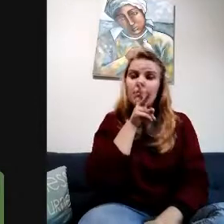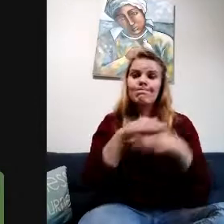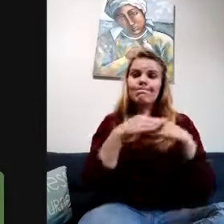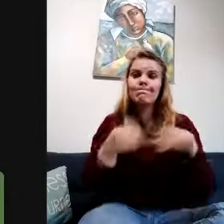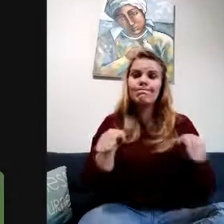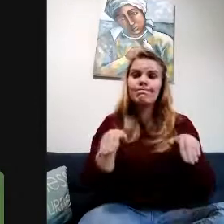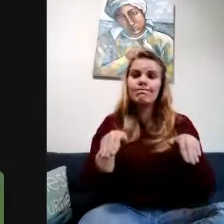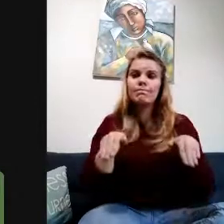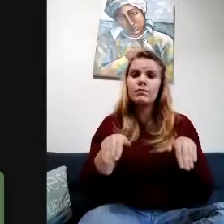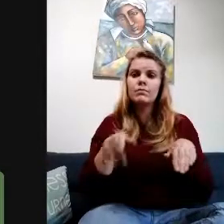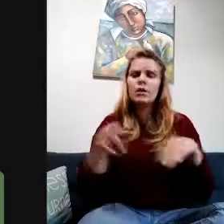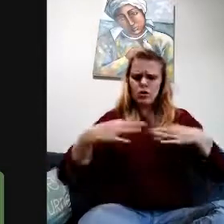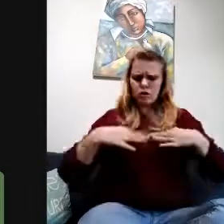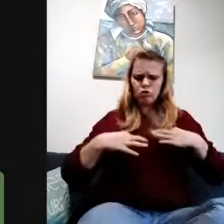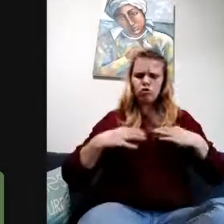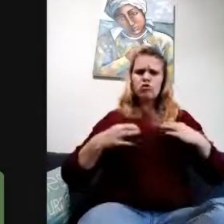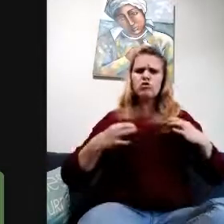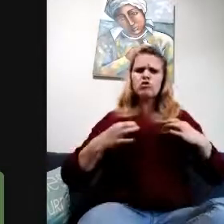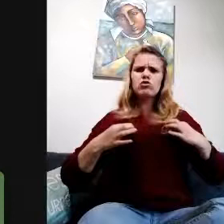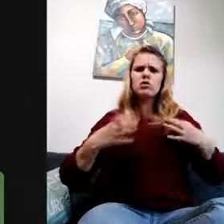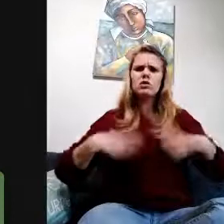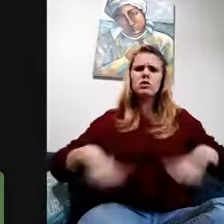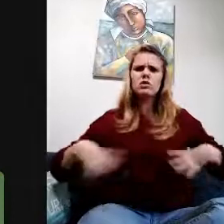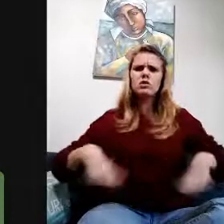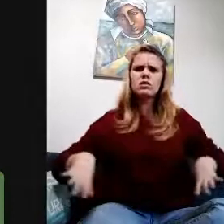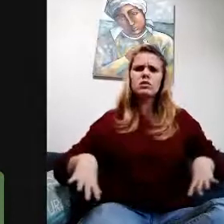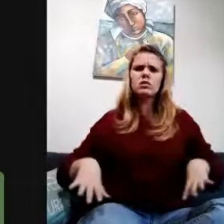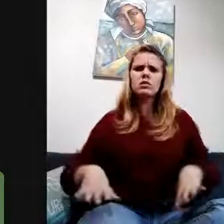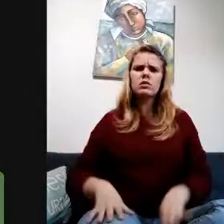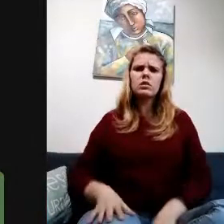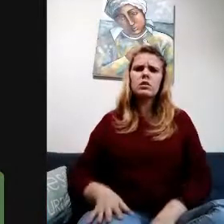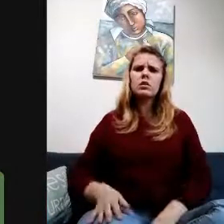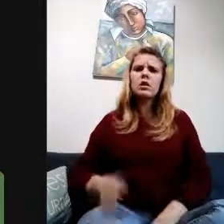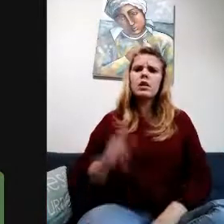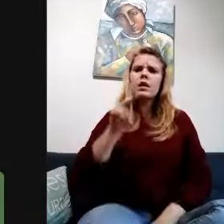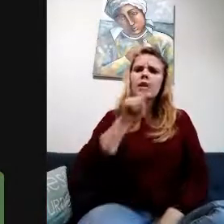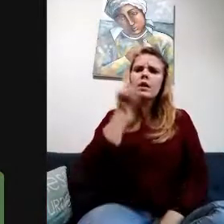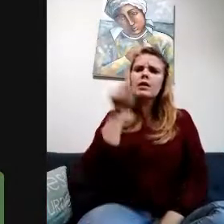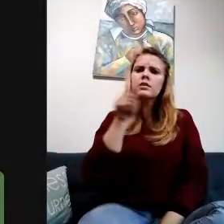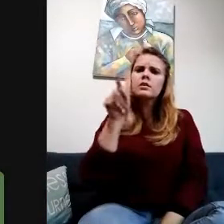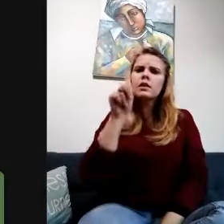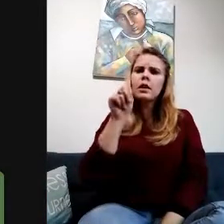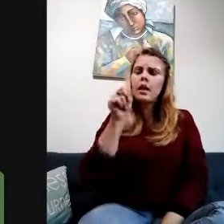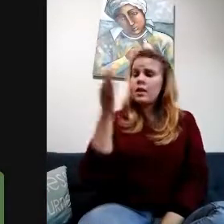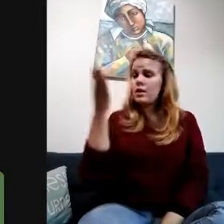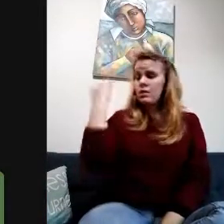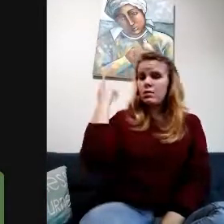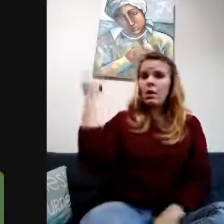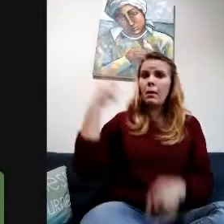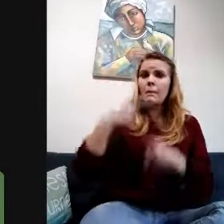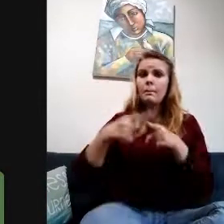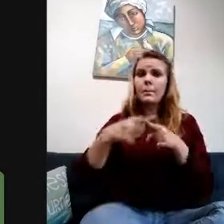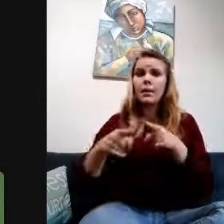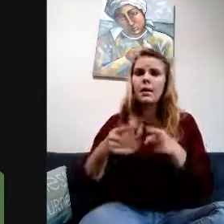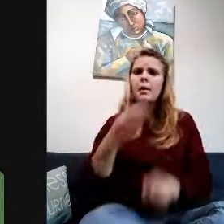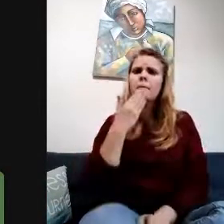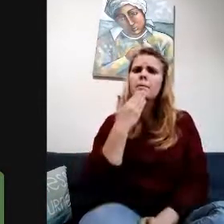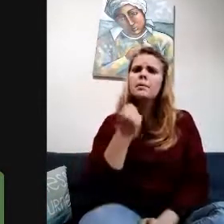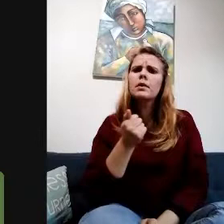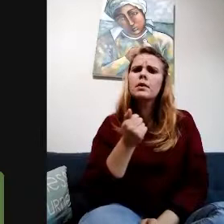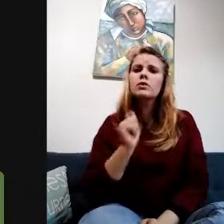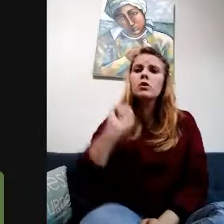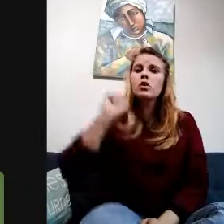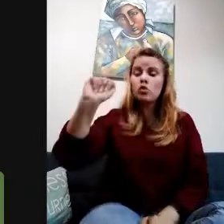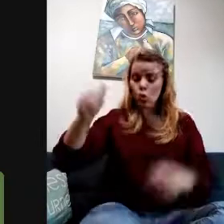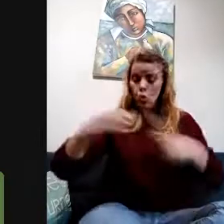wear, for those who played in KZN, if you wouldn't mind just bringing those shirts that you